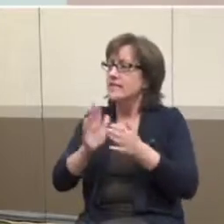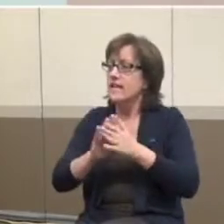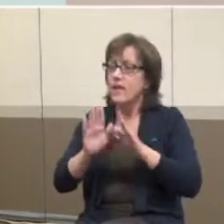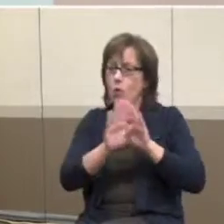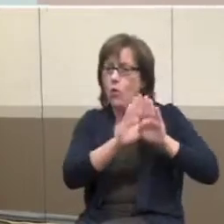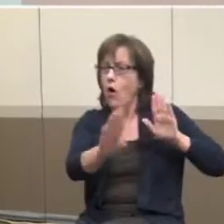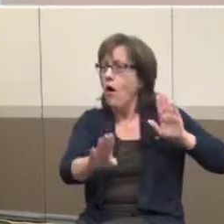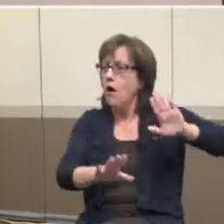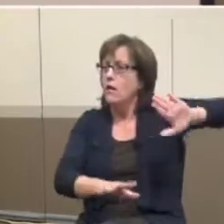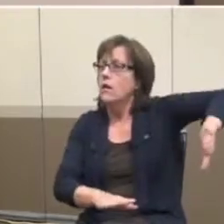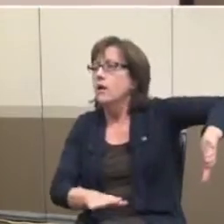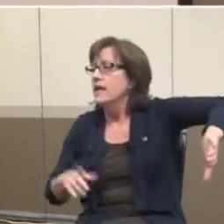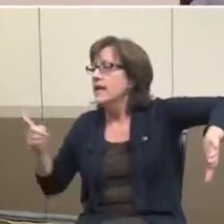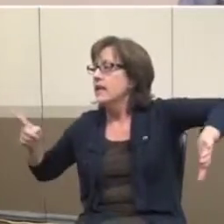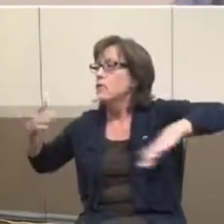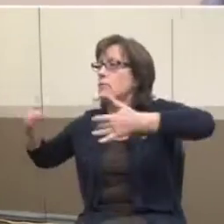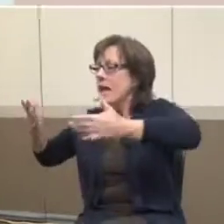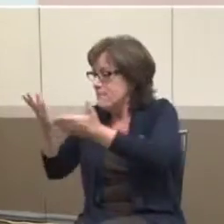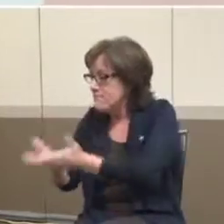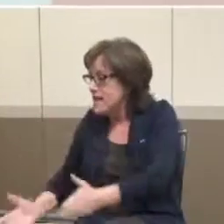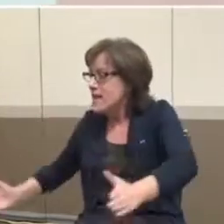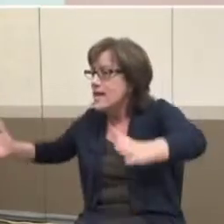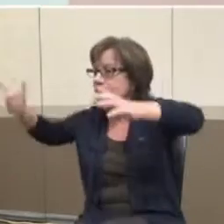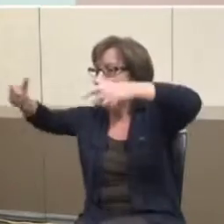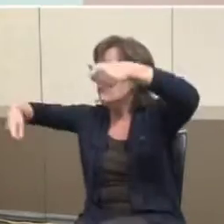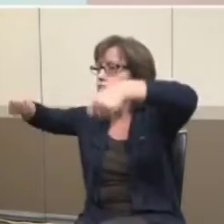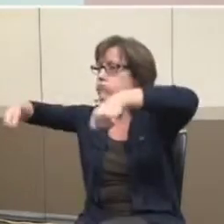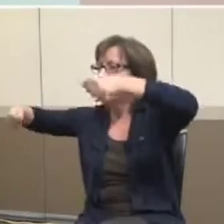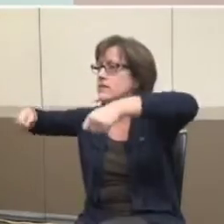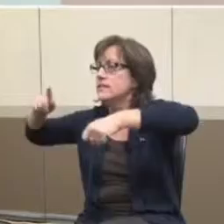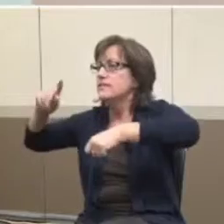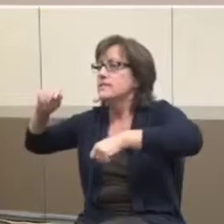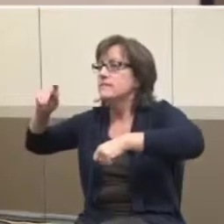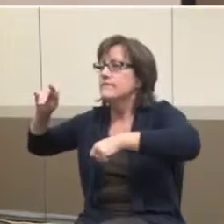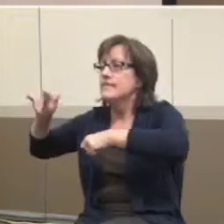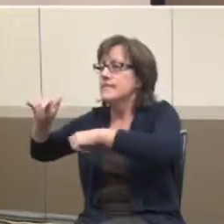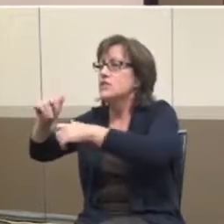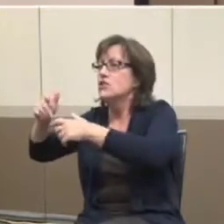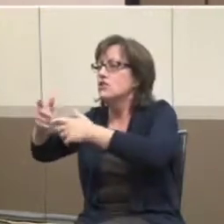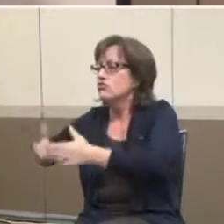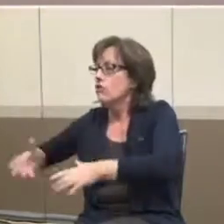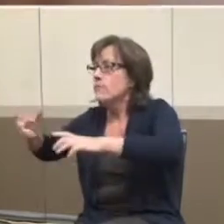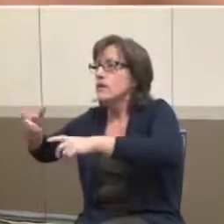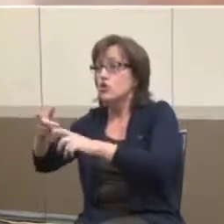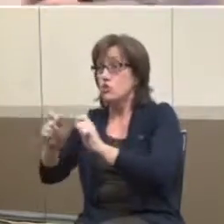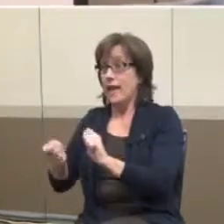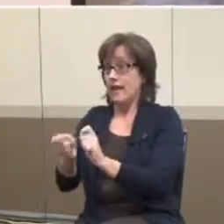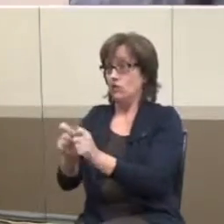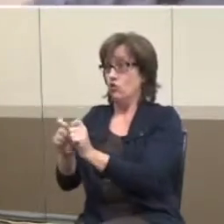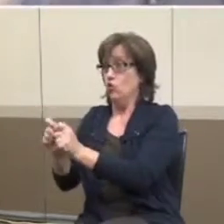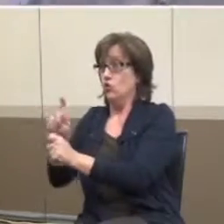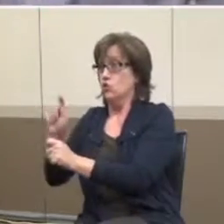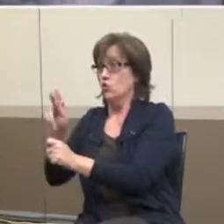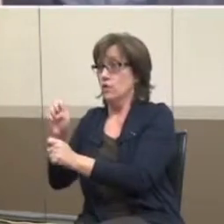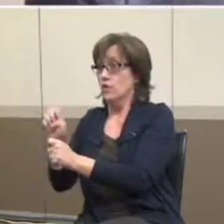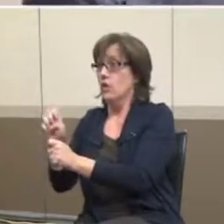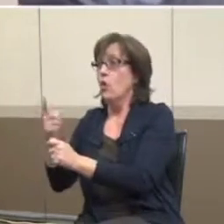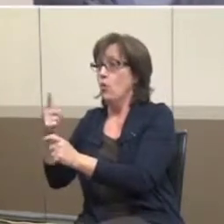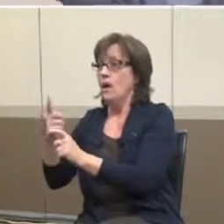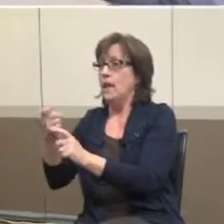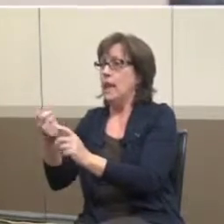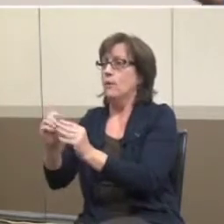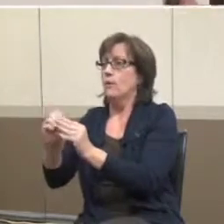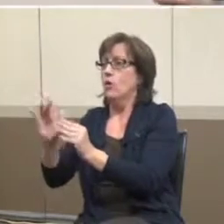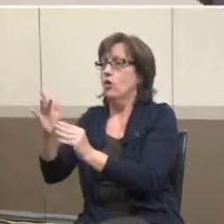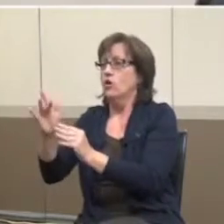big timpani drums. And you can tune timpani drums. So one would be tuned a little bit sharper than the other one, and she would